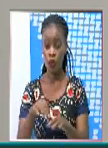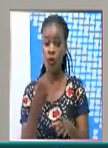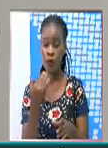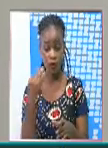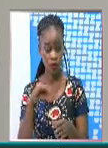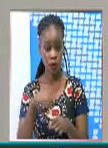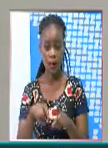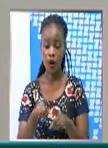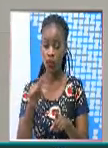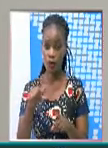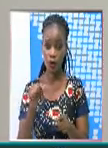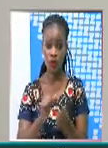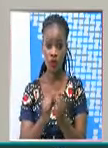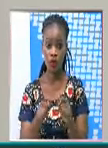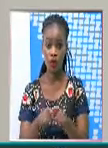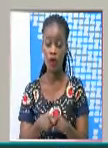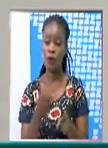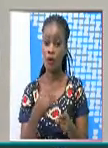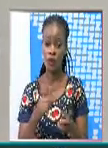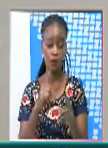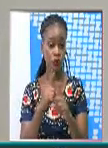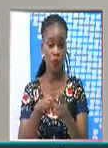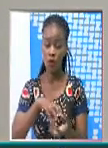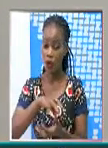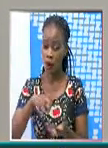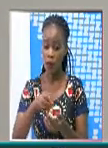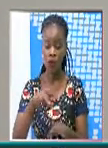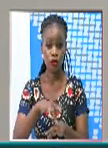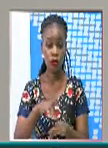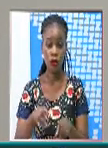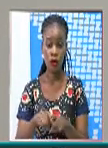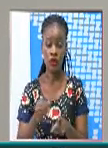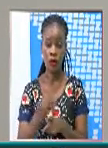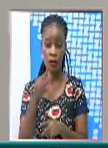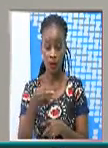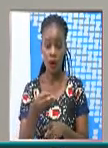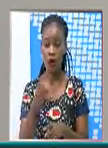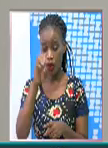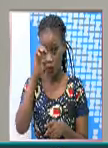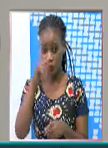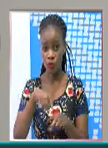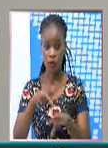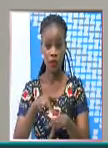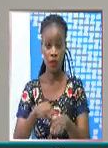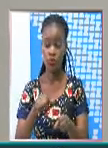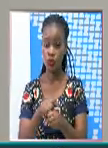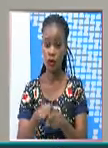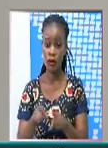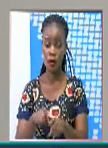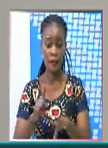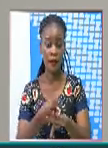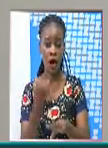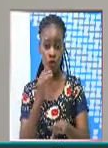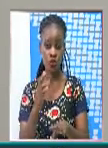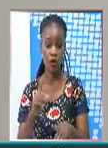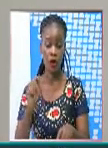and the opportunities with regard to that particular crop that exists on the European market. That we could have done. And then it would have